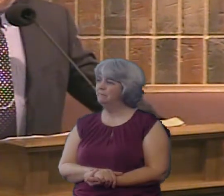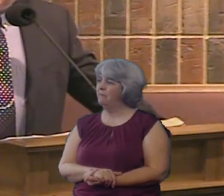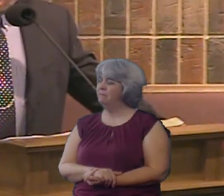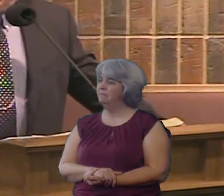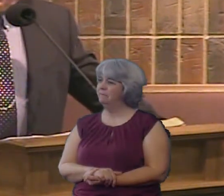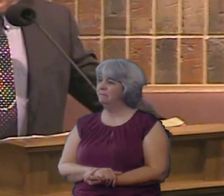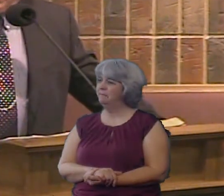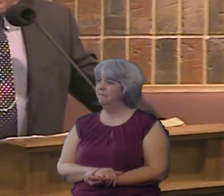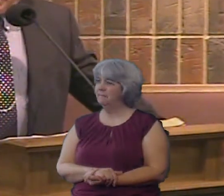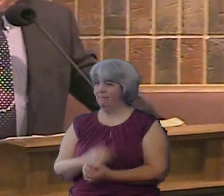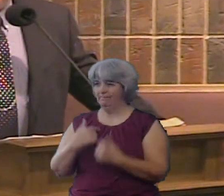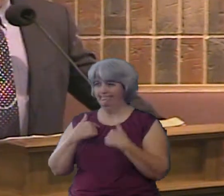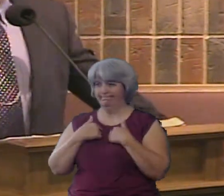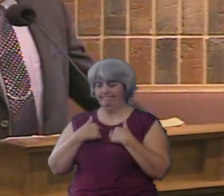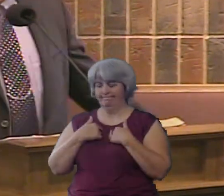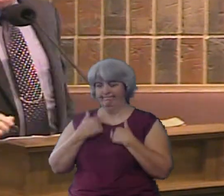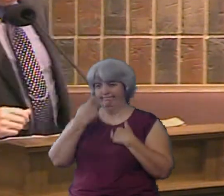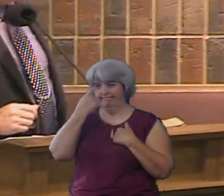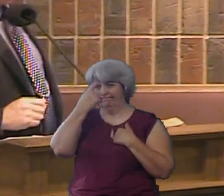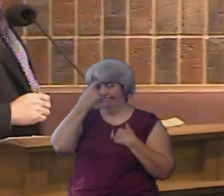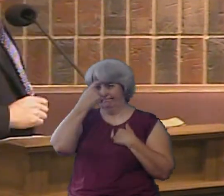You think I won't remember that?